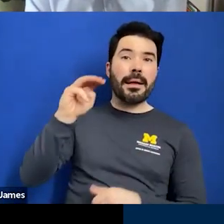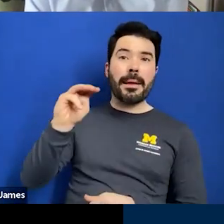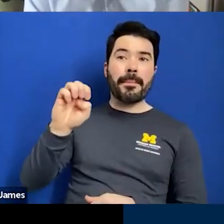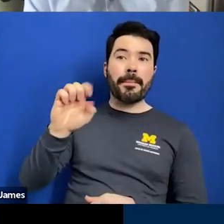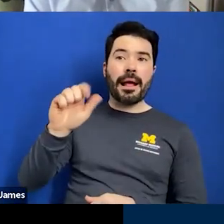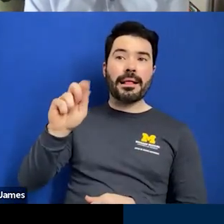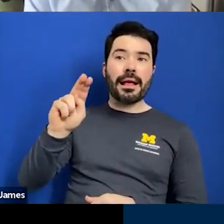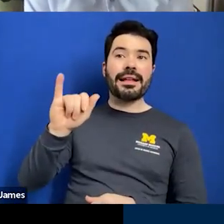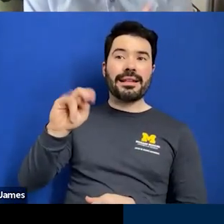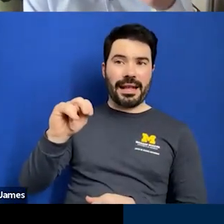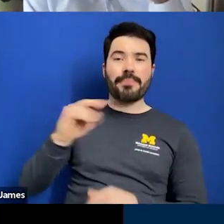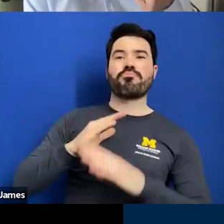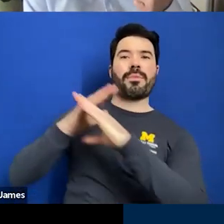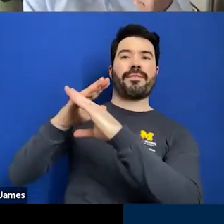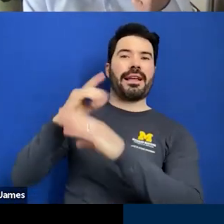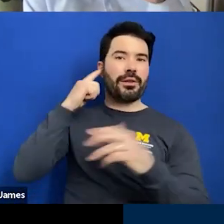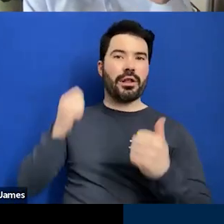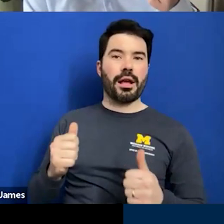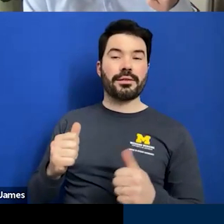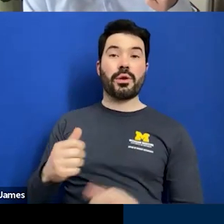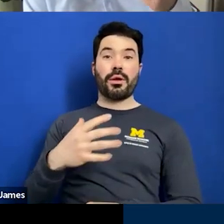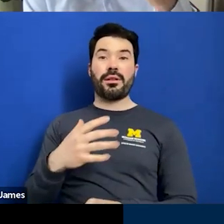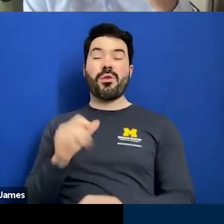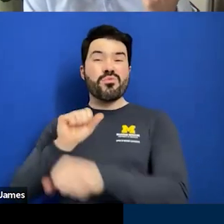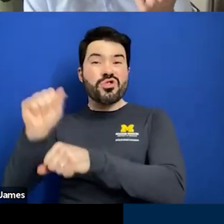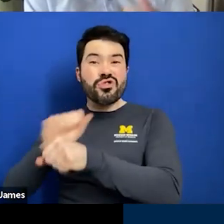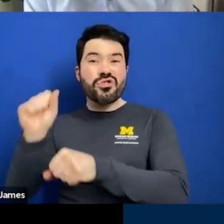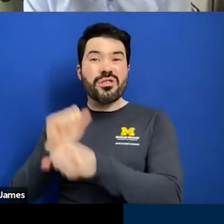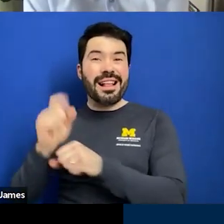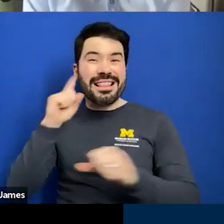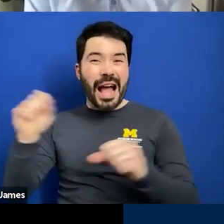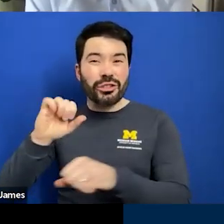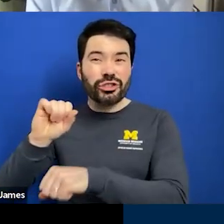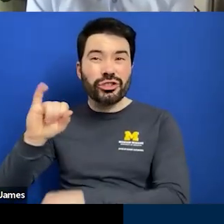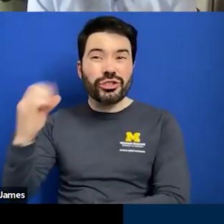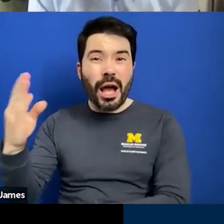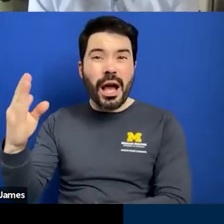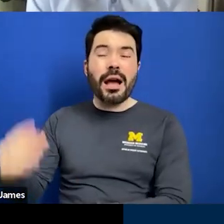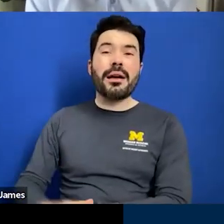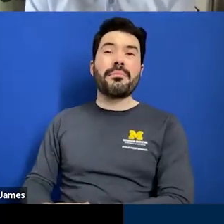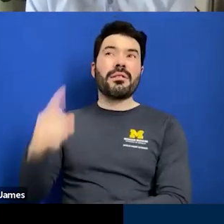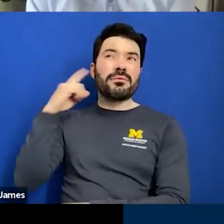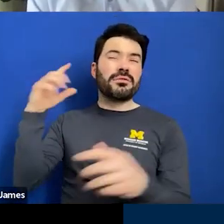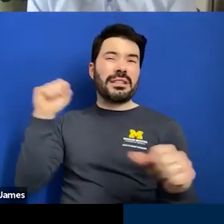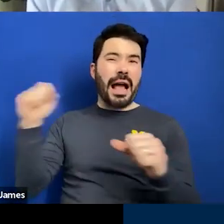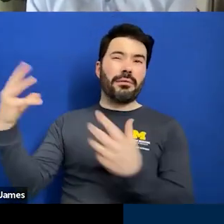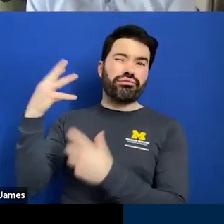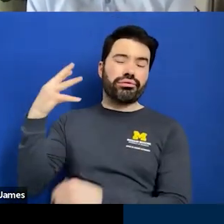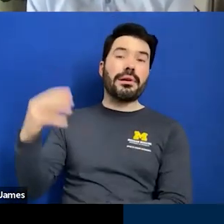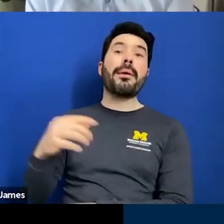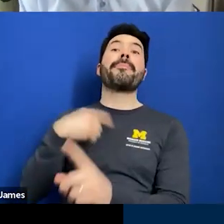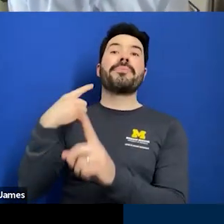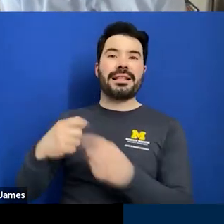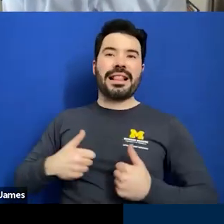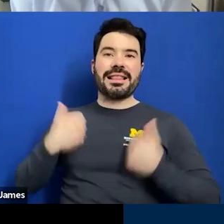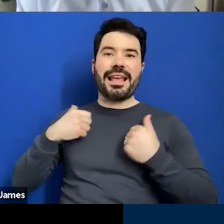loss. White, blue collar, noise exposure, and rural. And I actually wrote an article to highlight this,